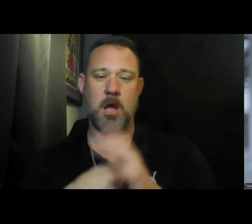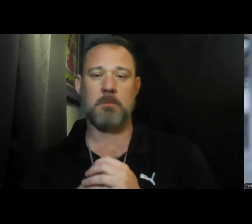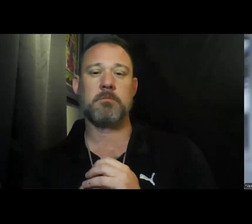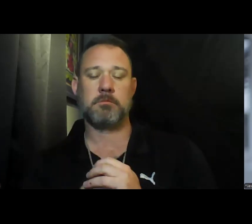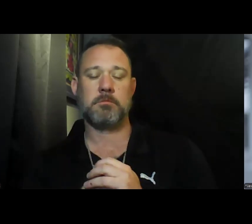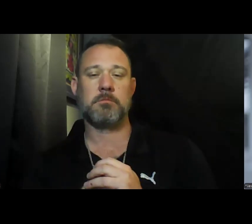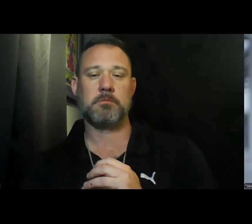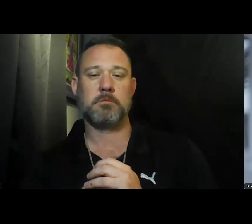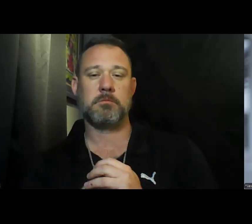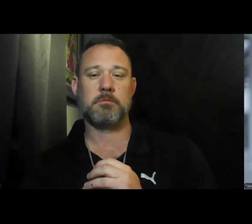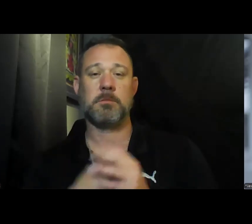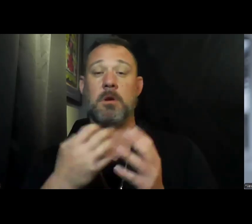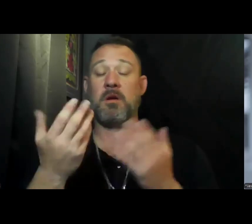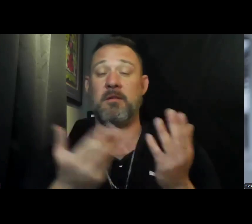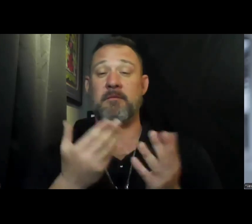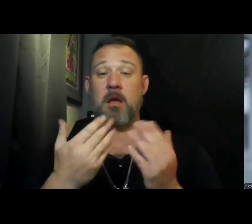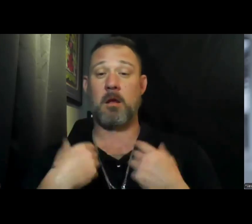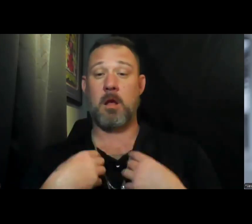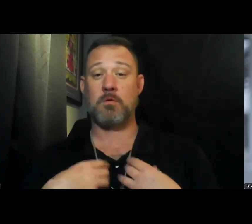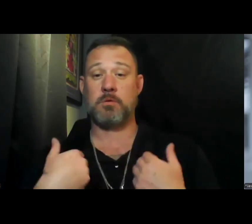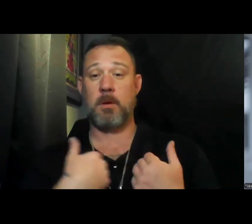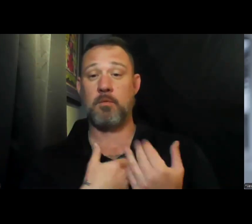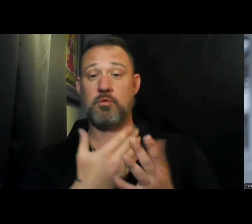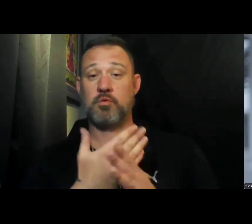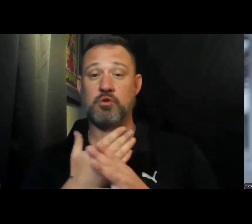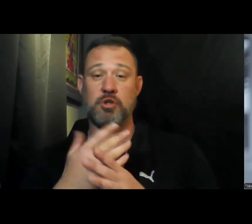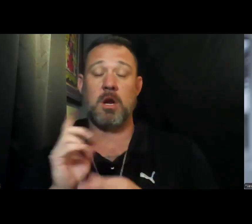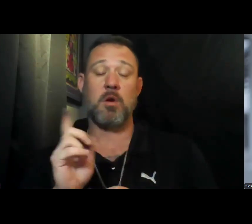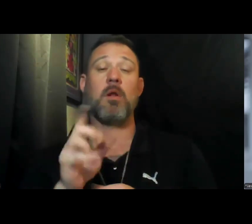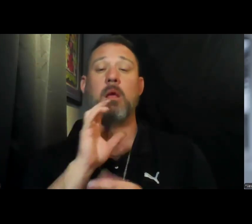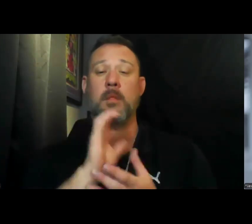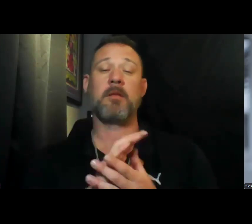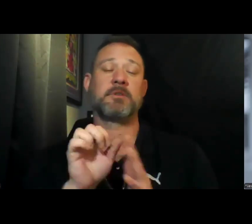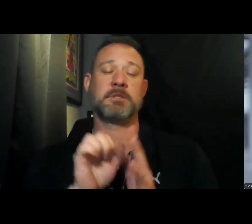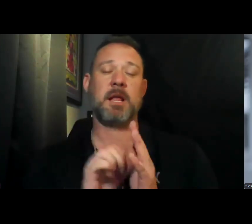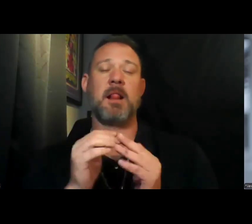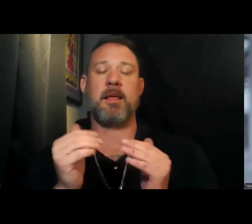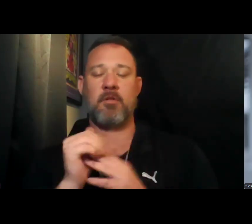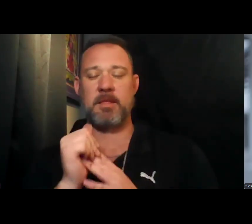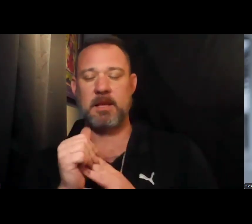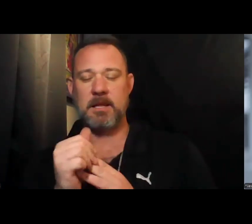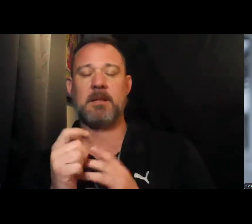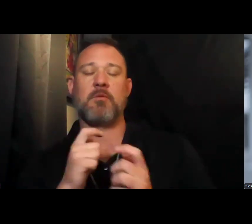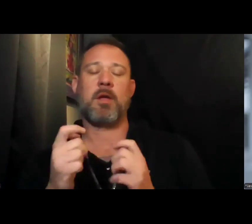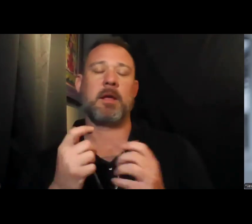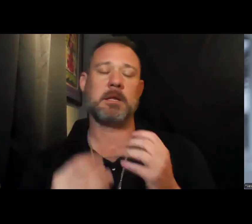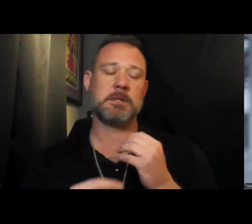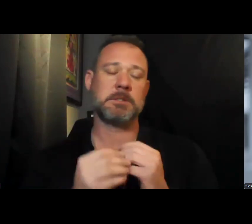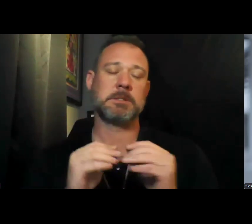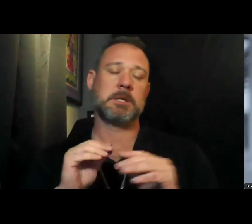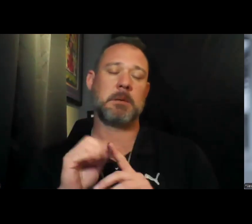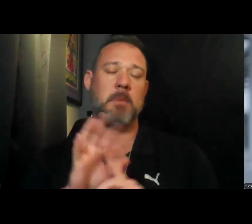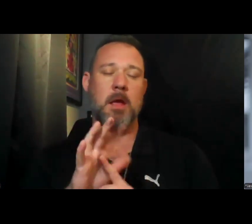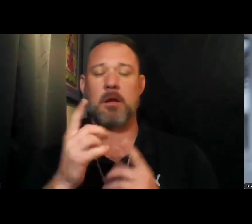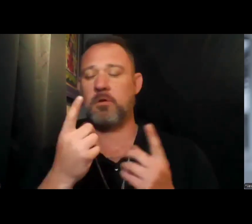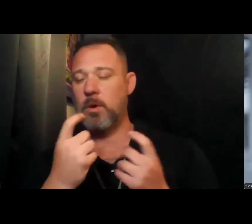that in mind, I'd like to invite council members to share where they believe state-level leadership could have the greatest impact. Some questions that